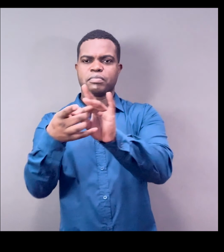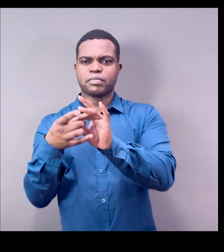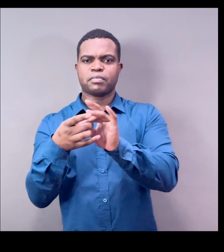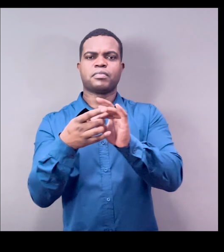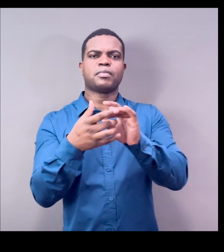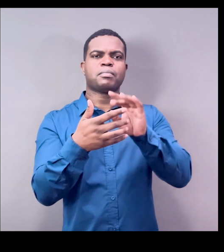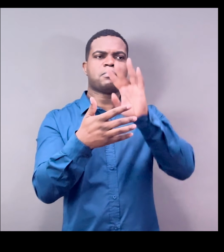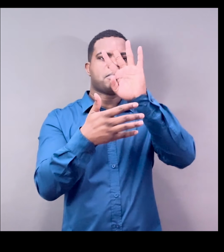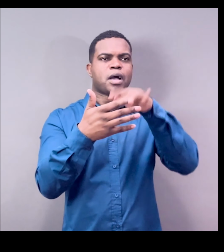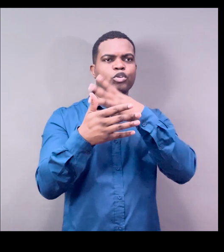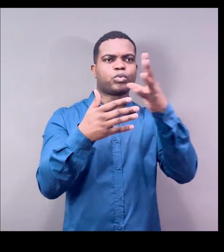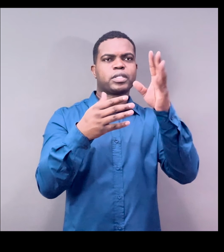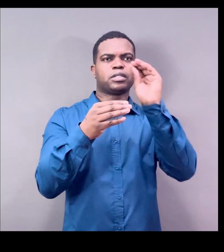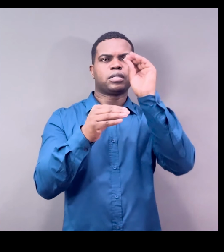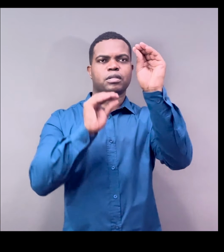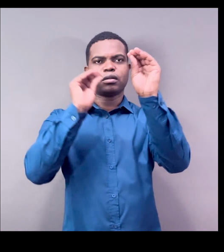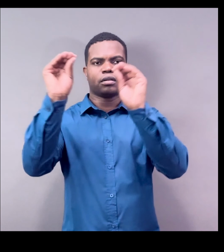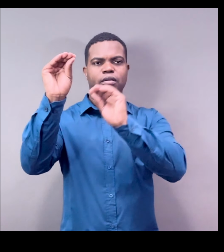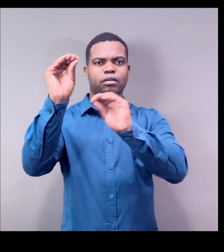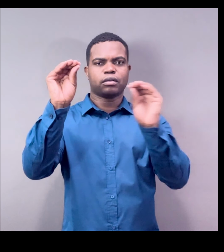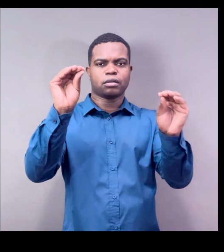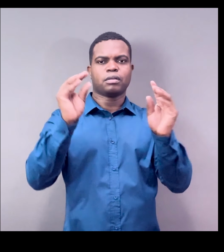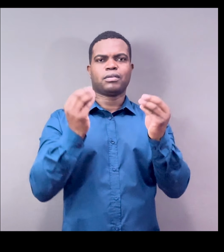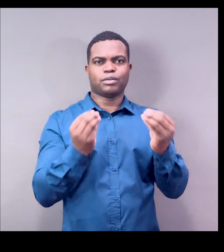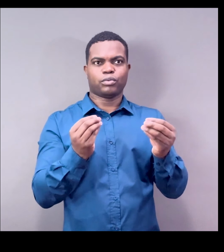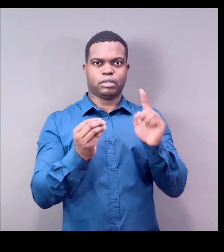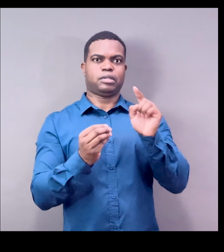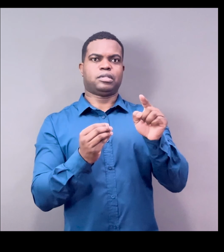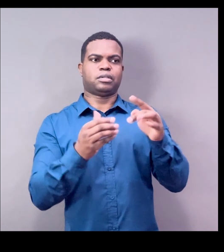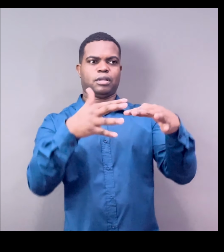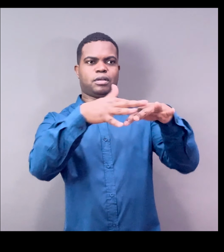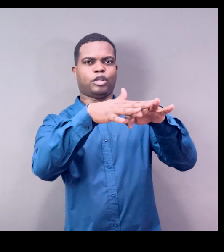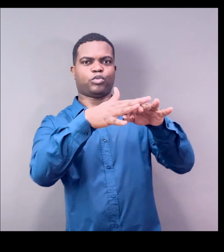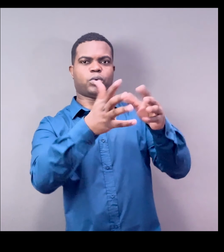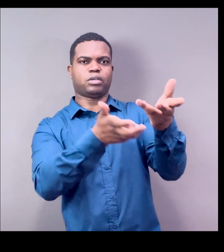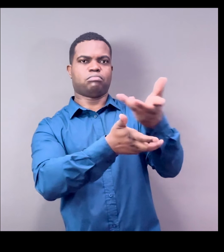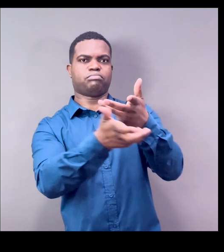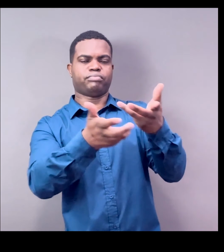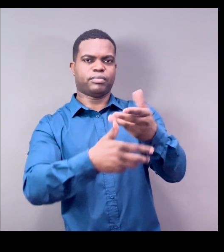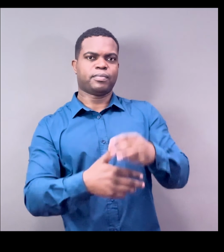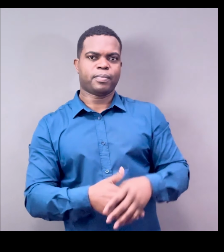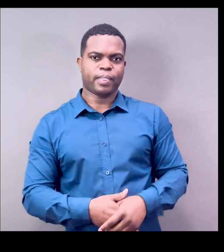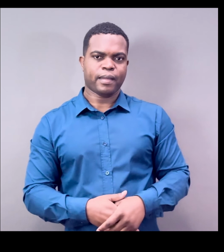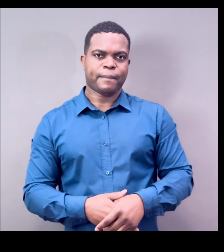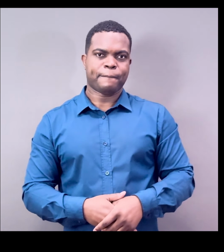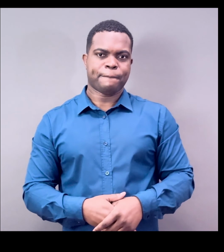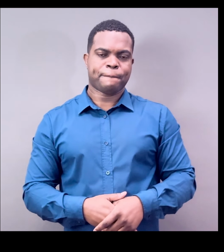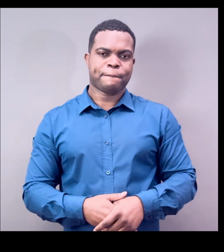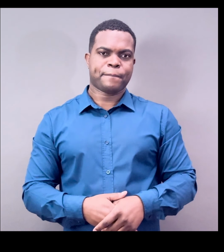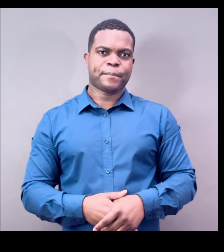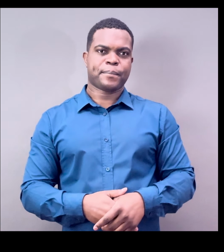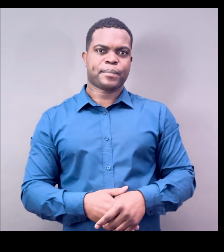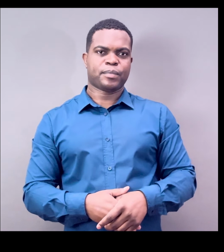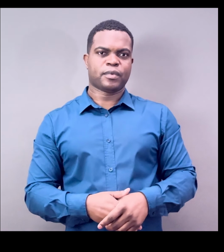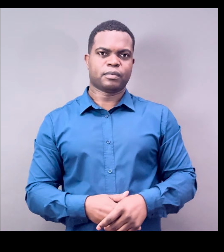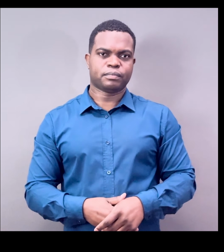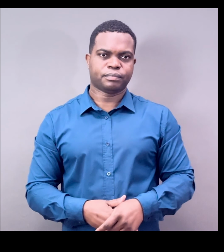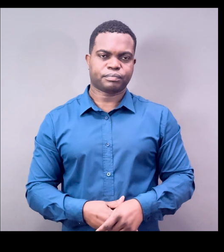the stakeholders engagement matrix. So this is another technique of